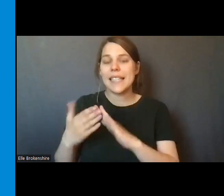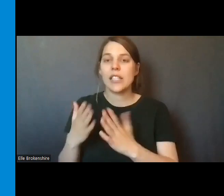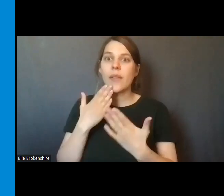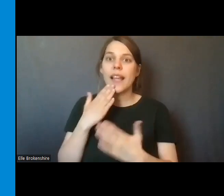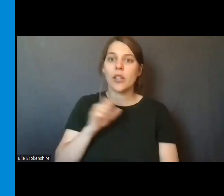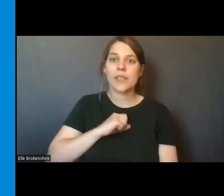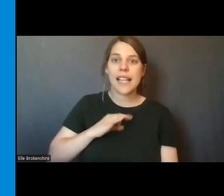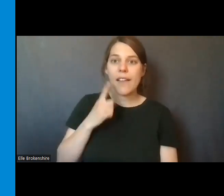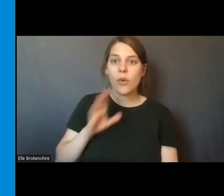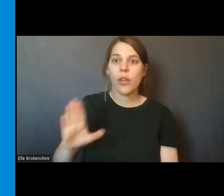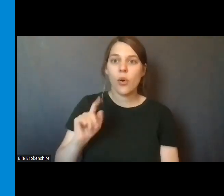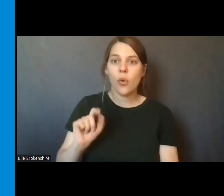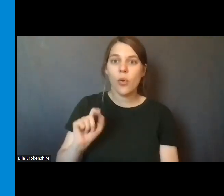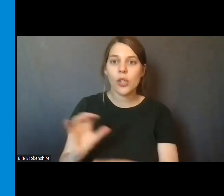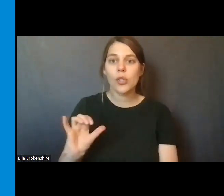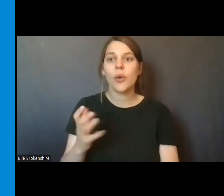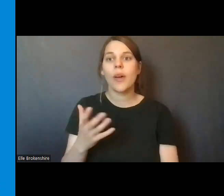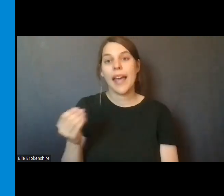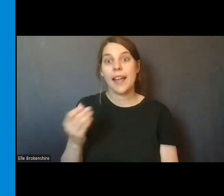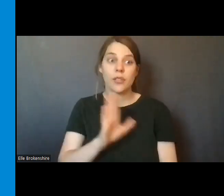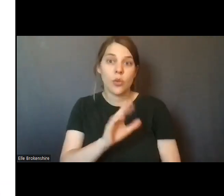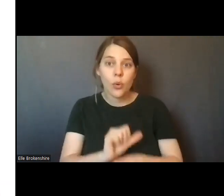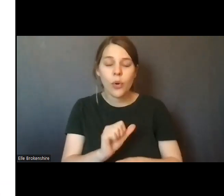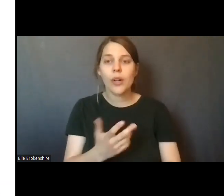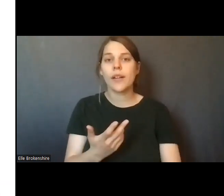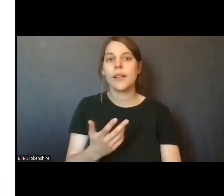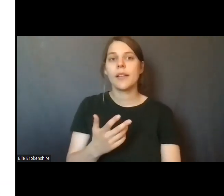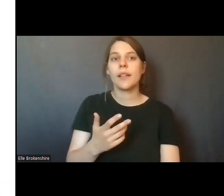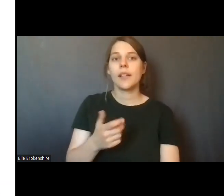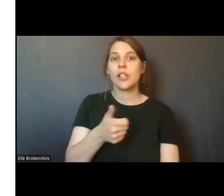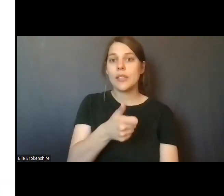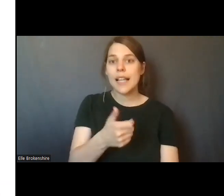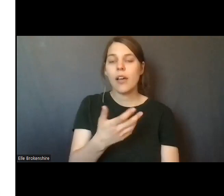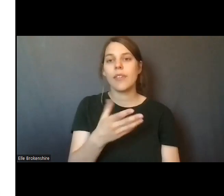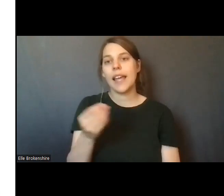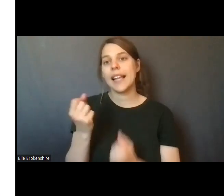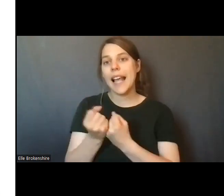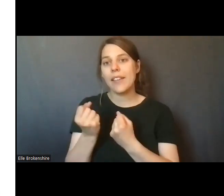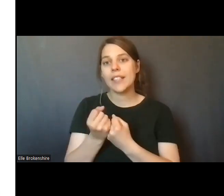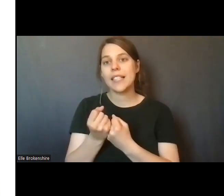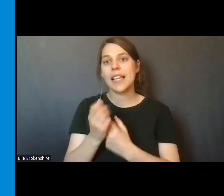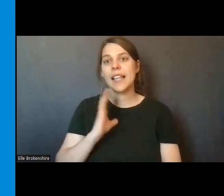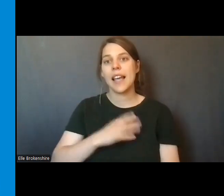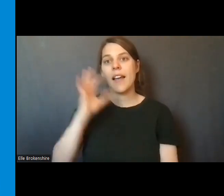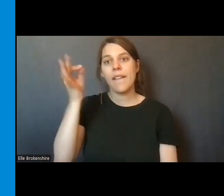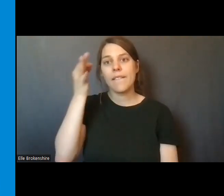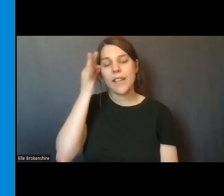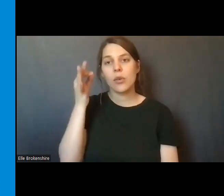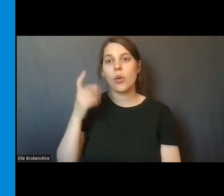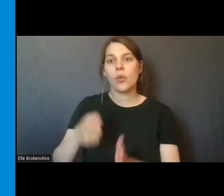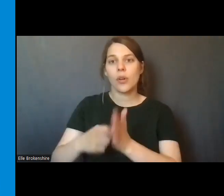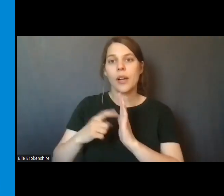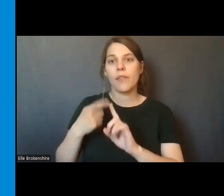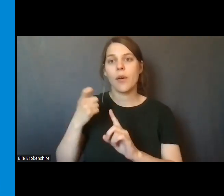that work as well. And in addition to yours, and, the advocacy that our federal delegation from